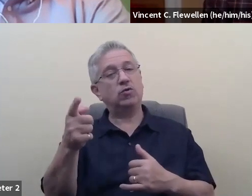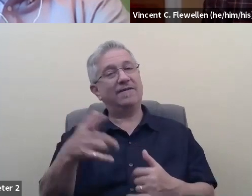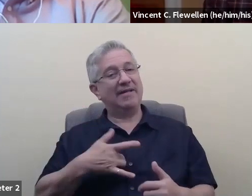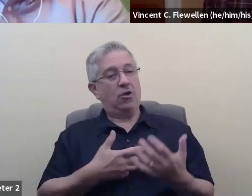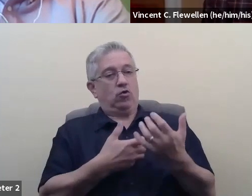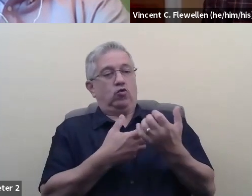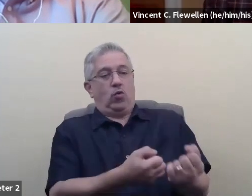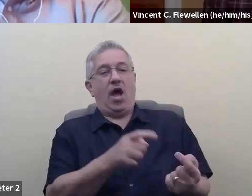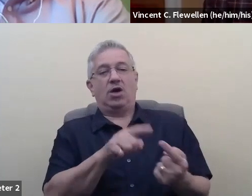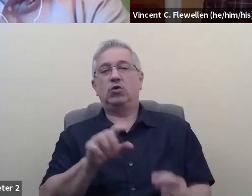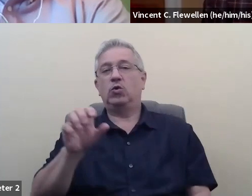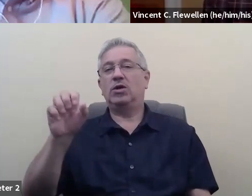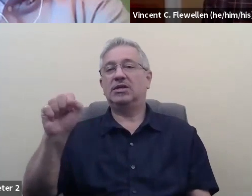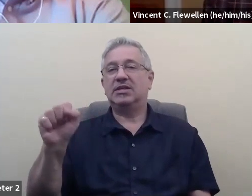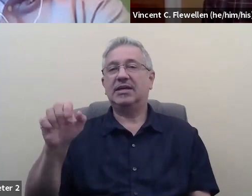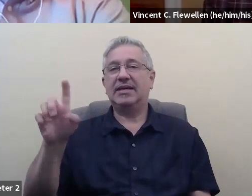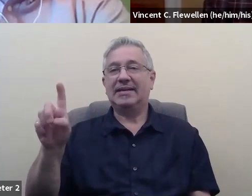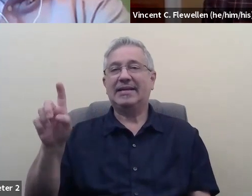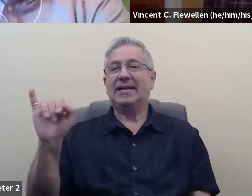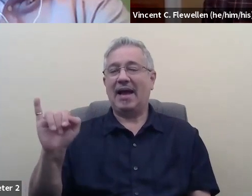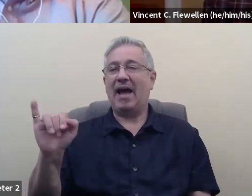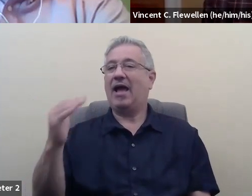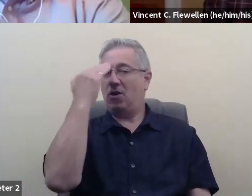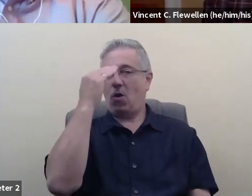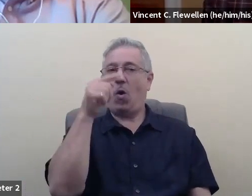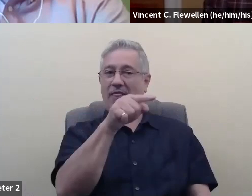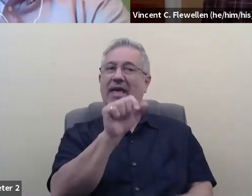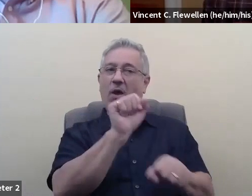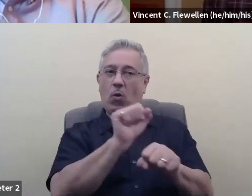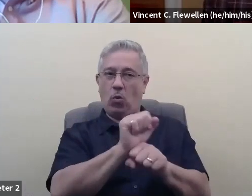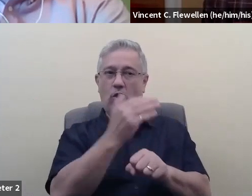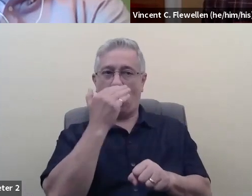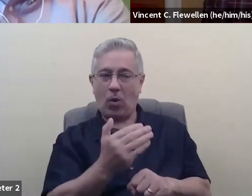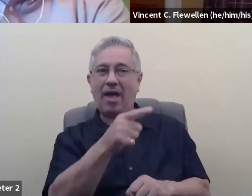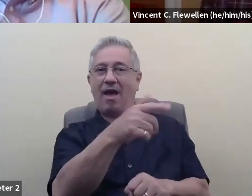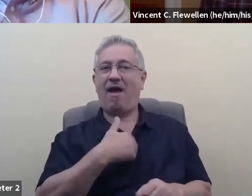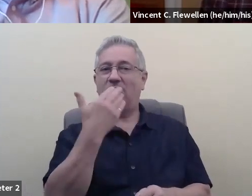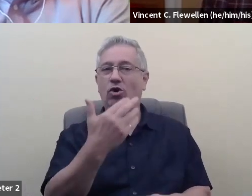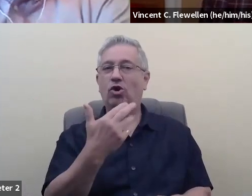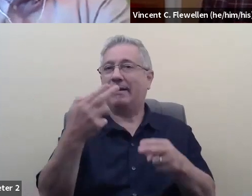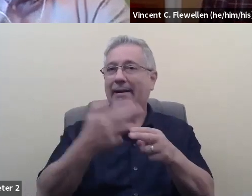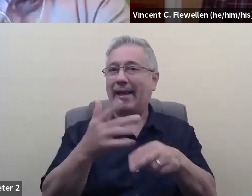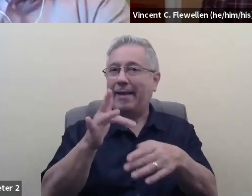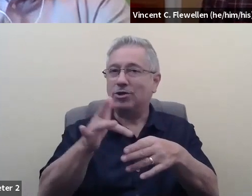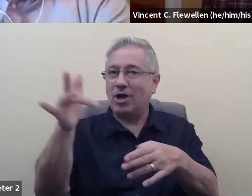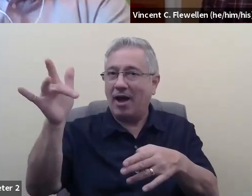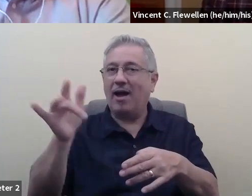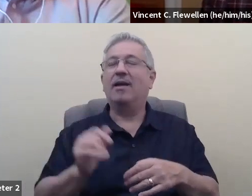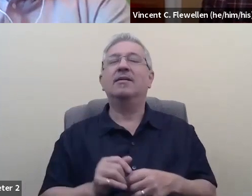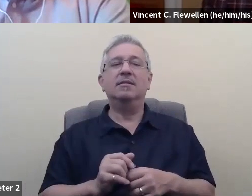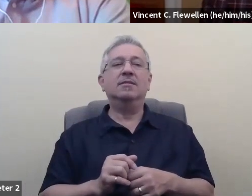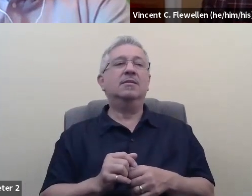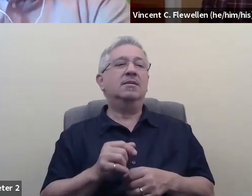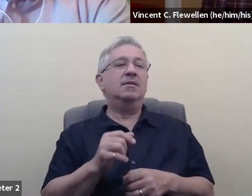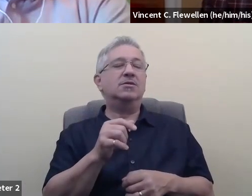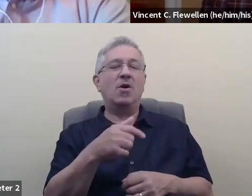wonderful employers of people with disabilities, and they're doing great work. And we want everybody in the world, as Vincent said, the